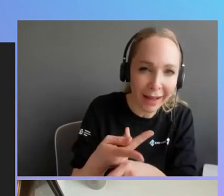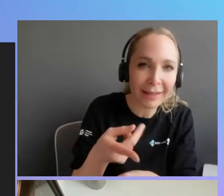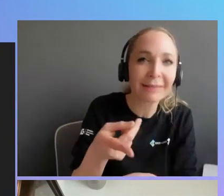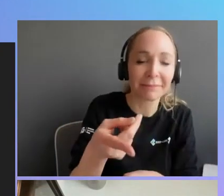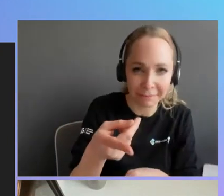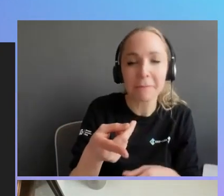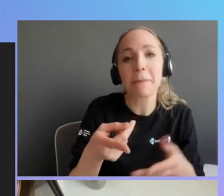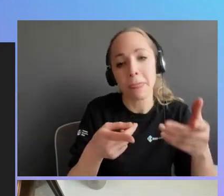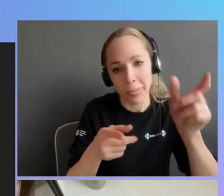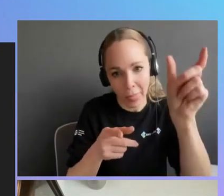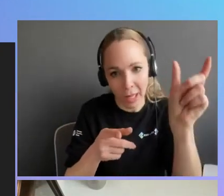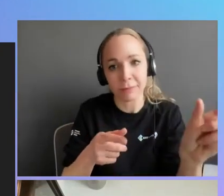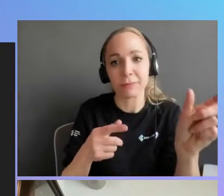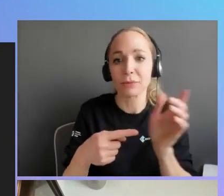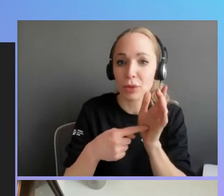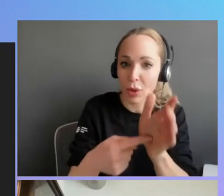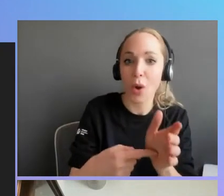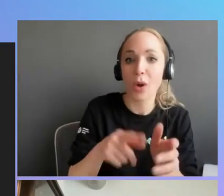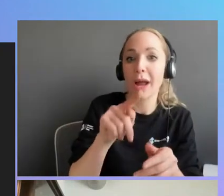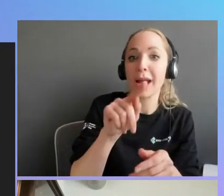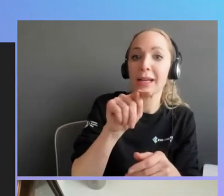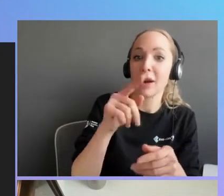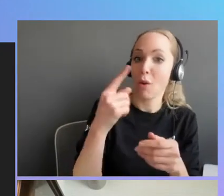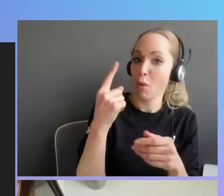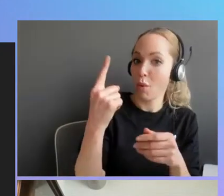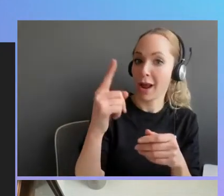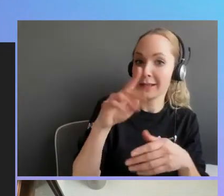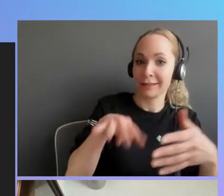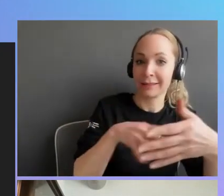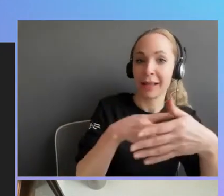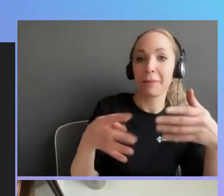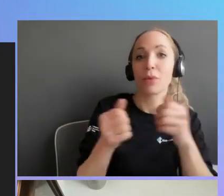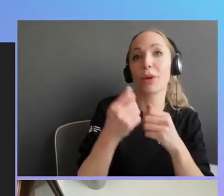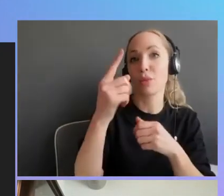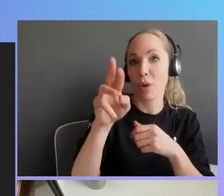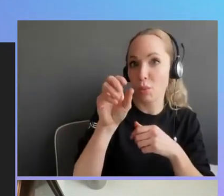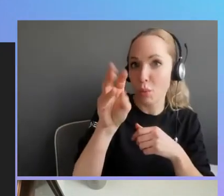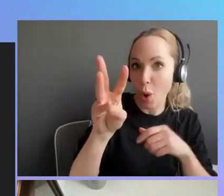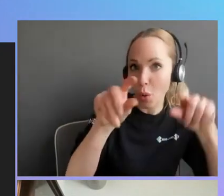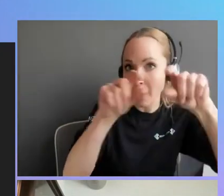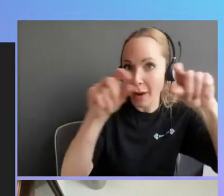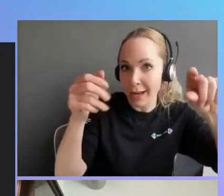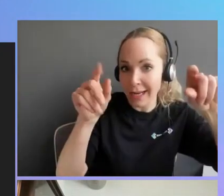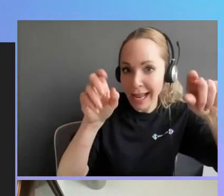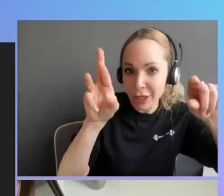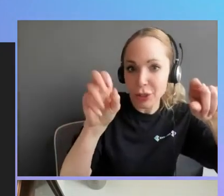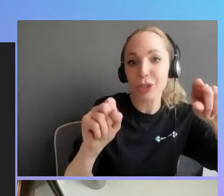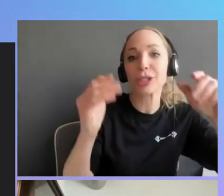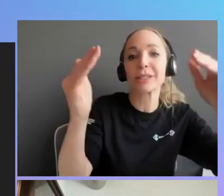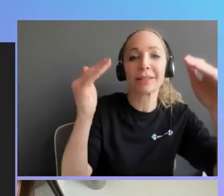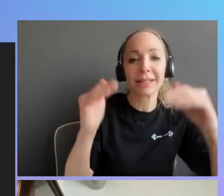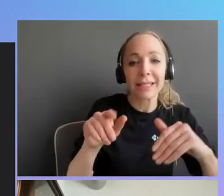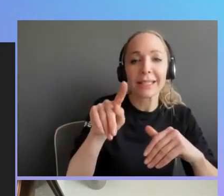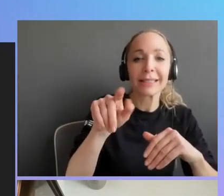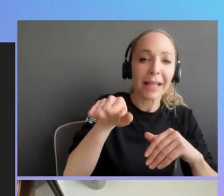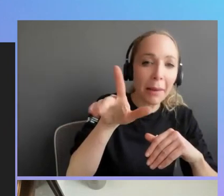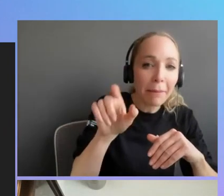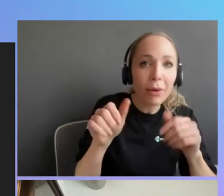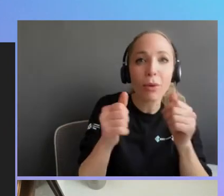other options. We have a table with 1 column of headers. We have a table with 1 header row and 1 header column. And then we get into the complex, the